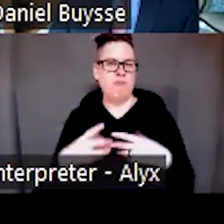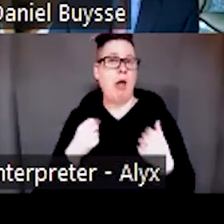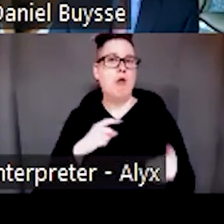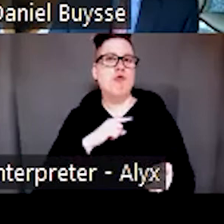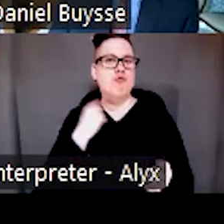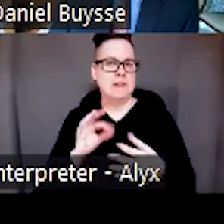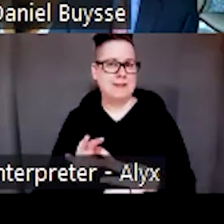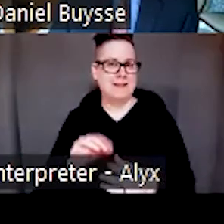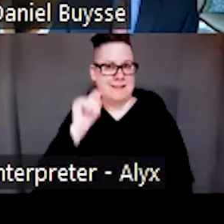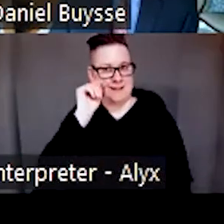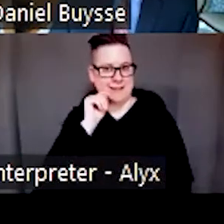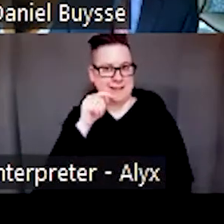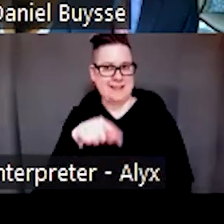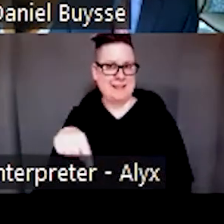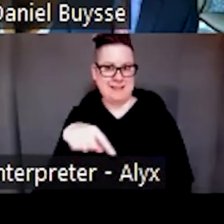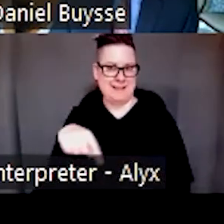in adolescent